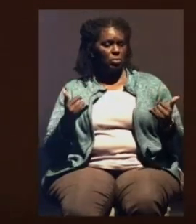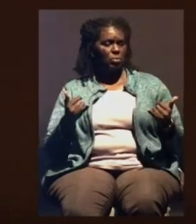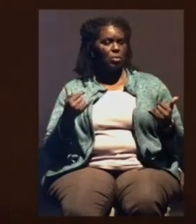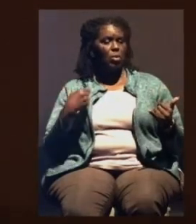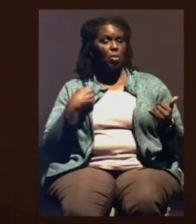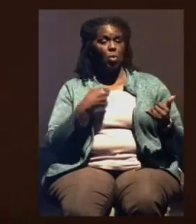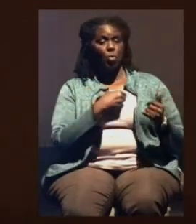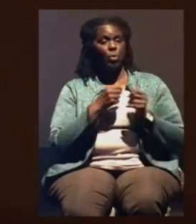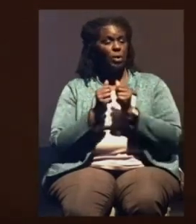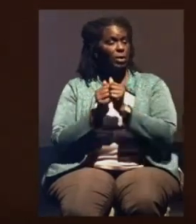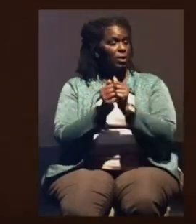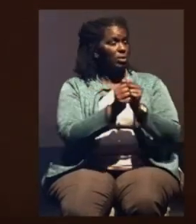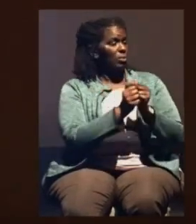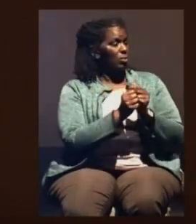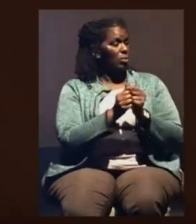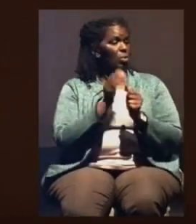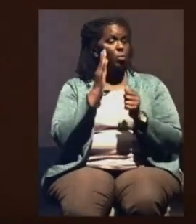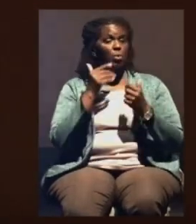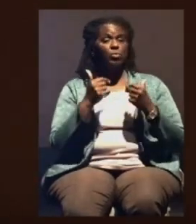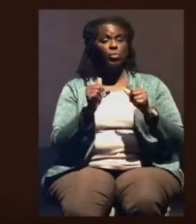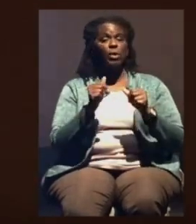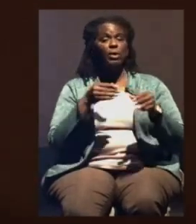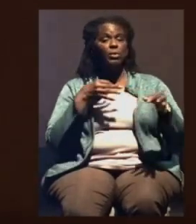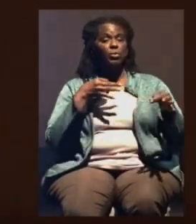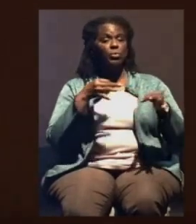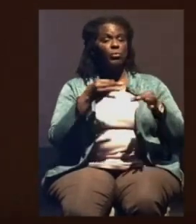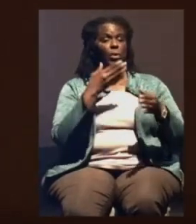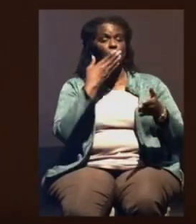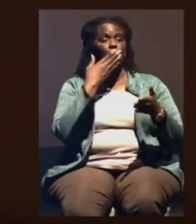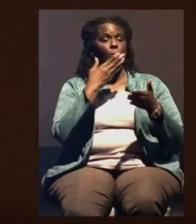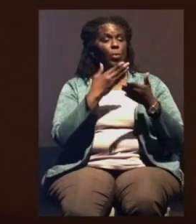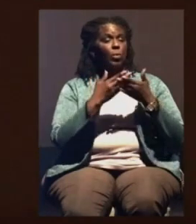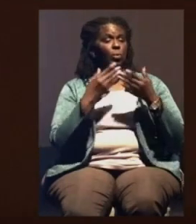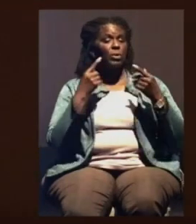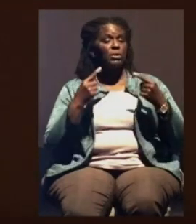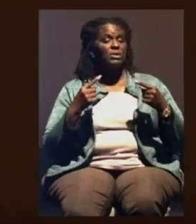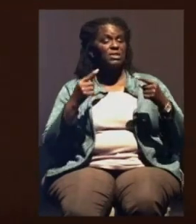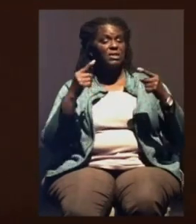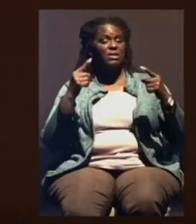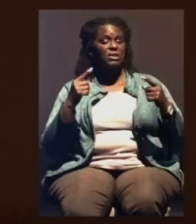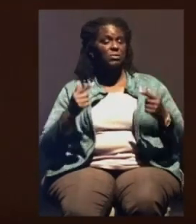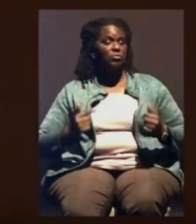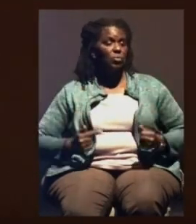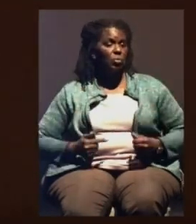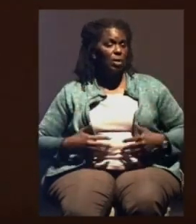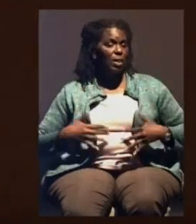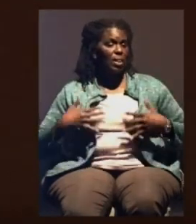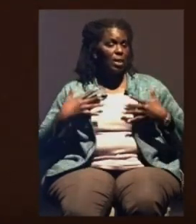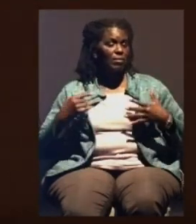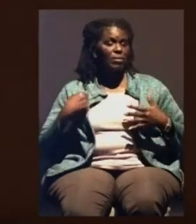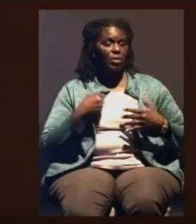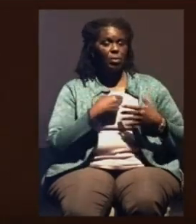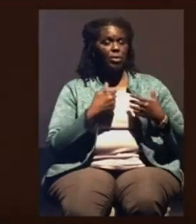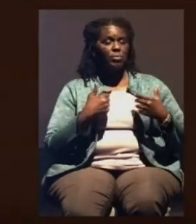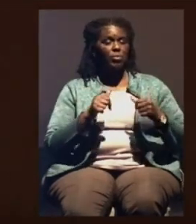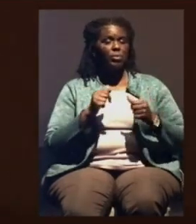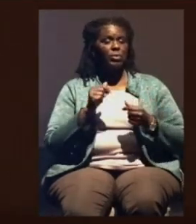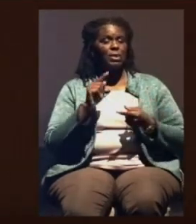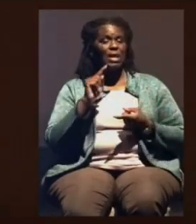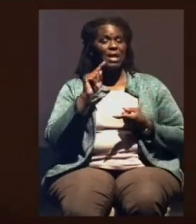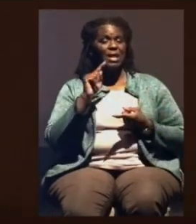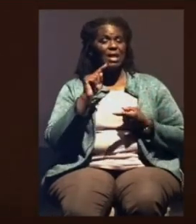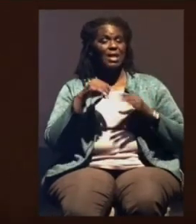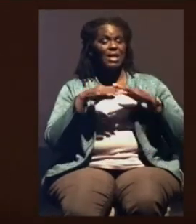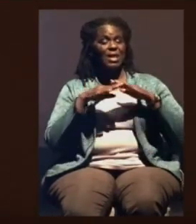We together are going to attempt to define a good, successful life, and we're going to try and do it in less than 12